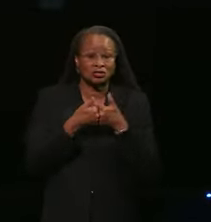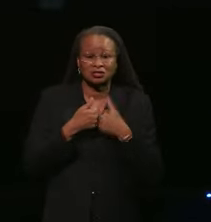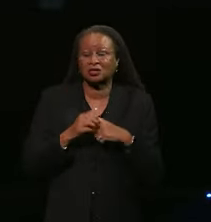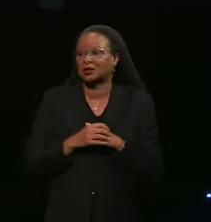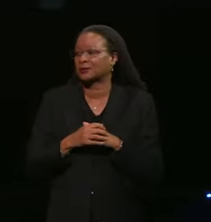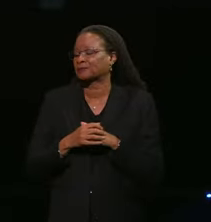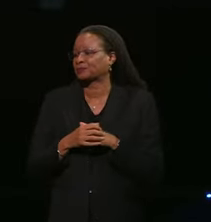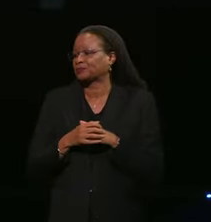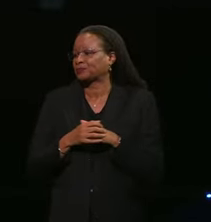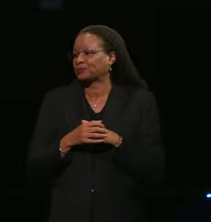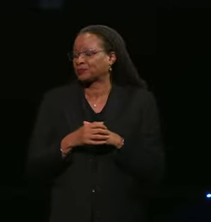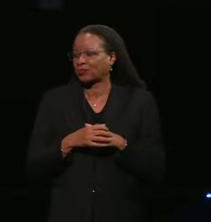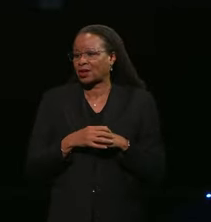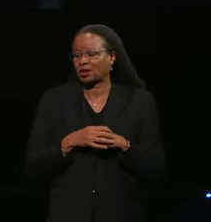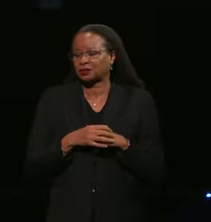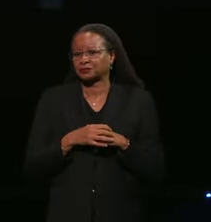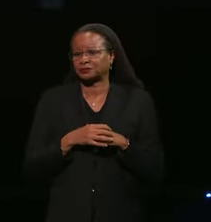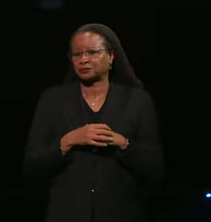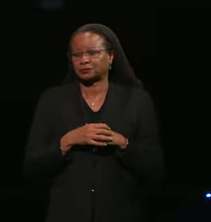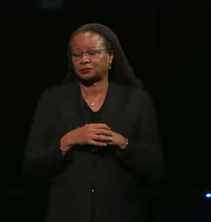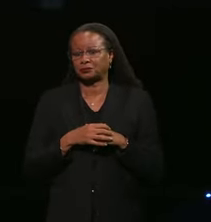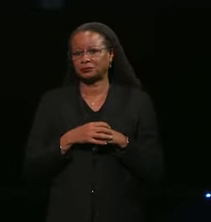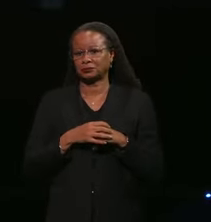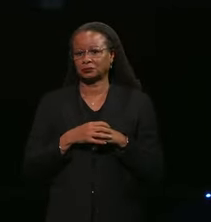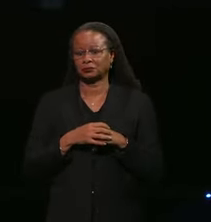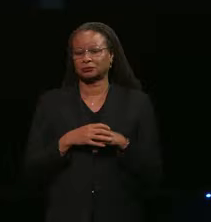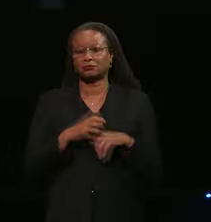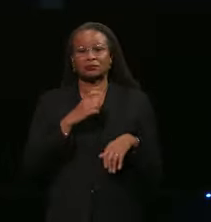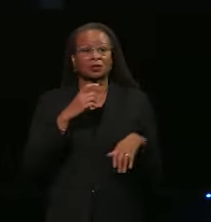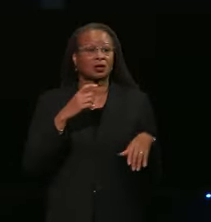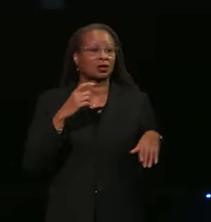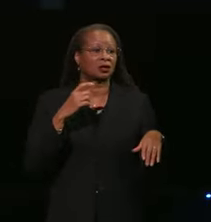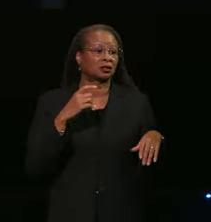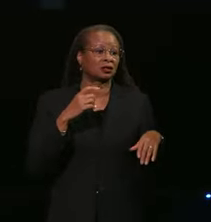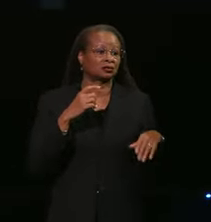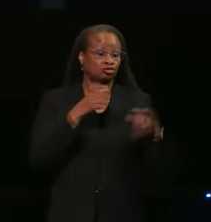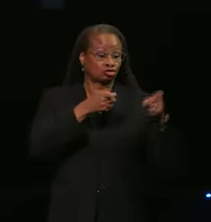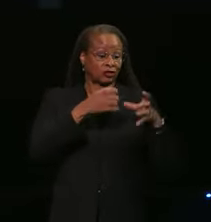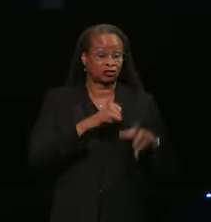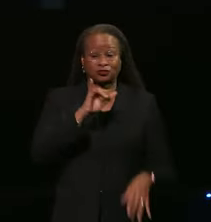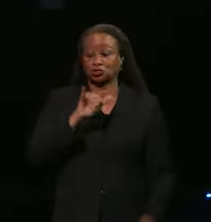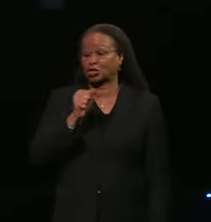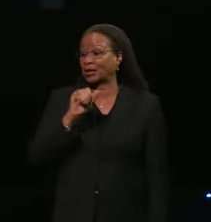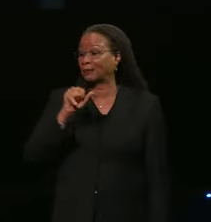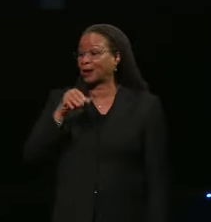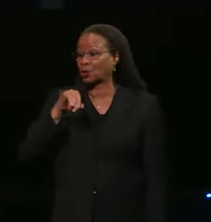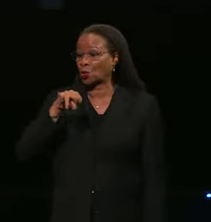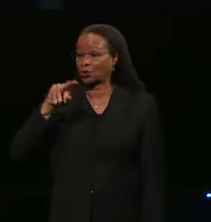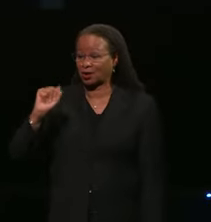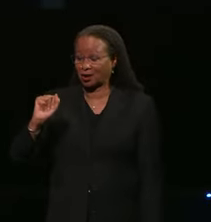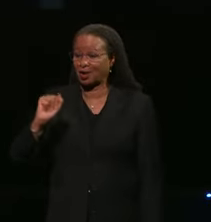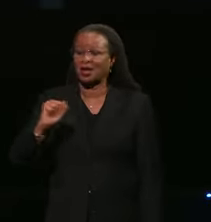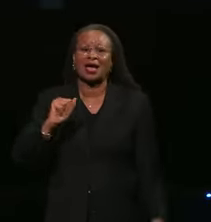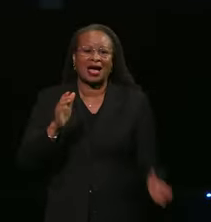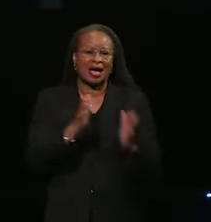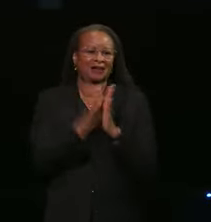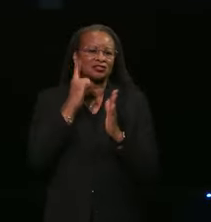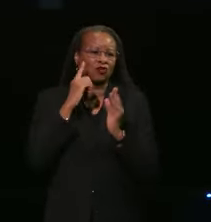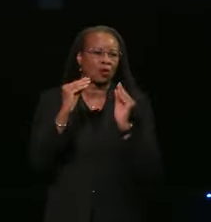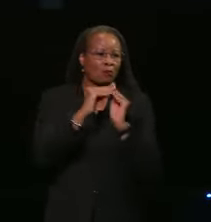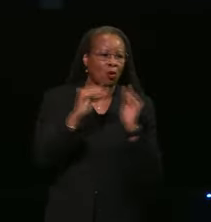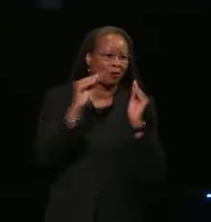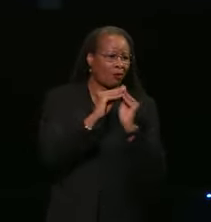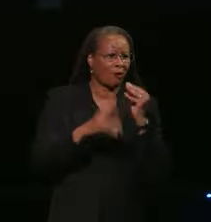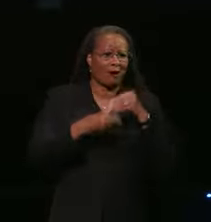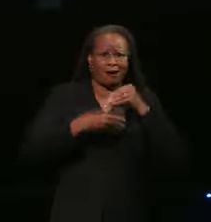other ones, and you know that our amazing director Jay Bayona was asking for more and more